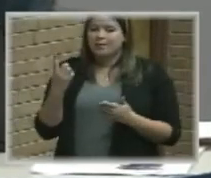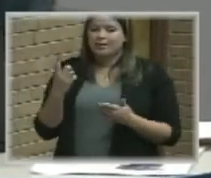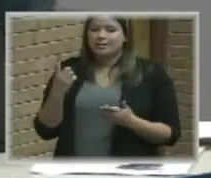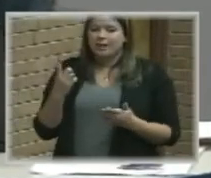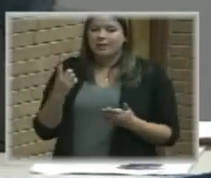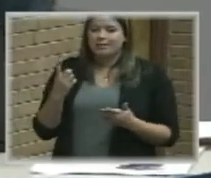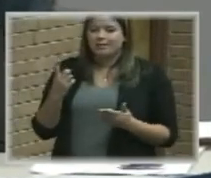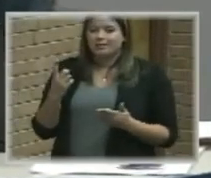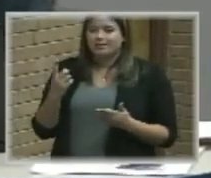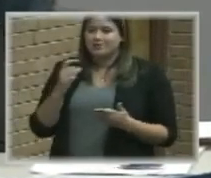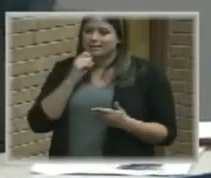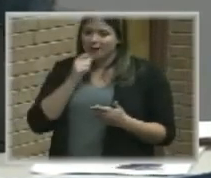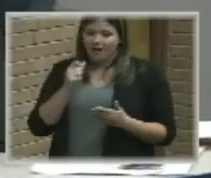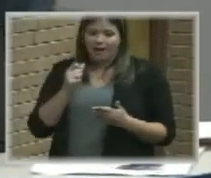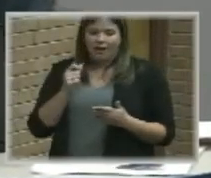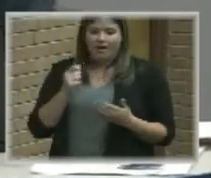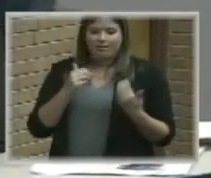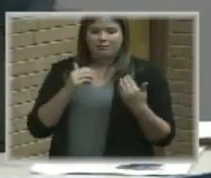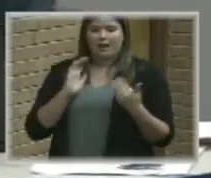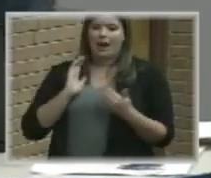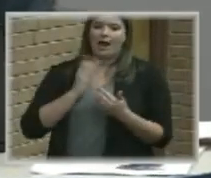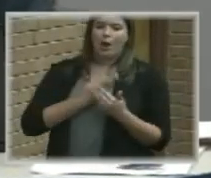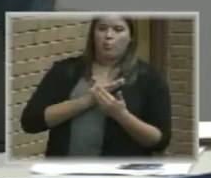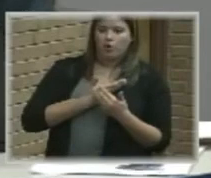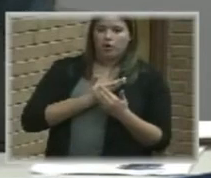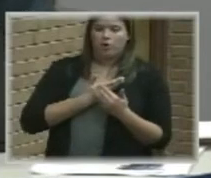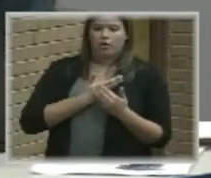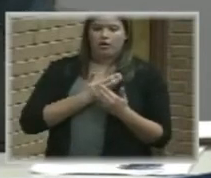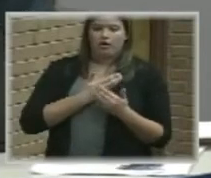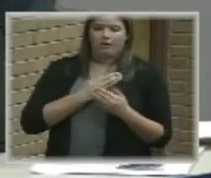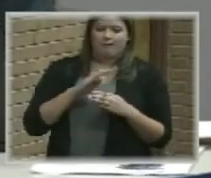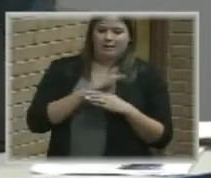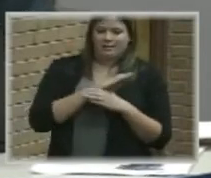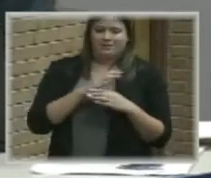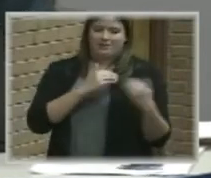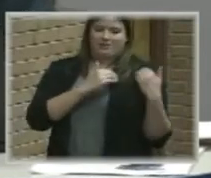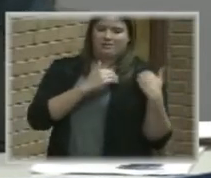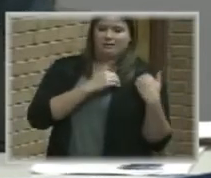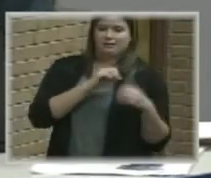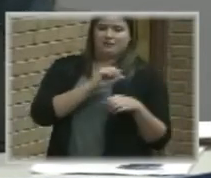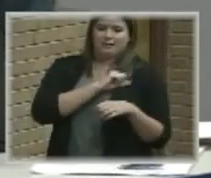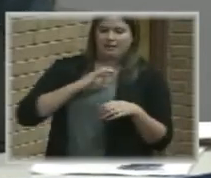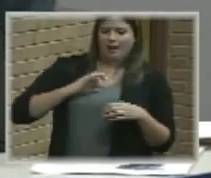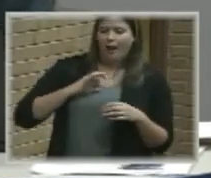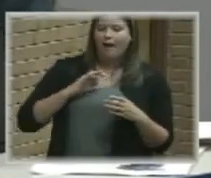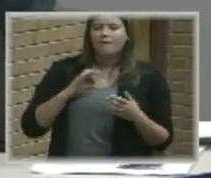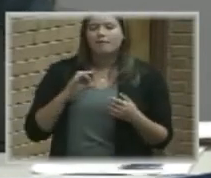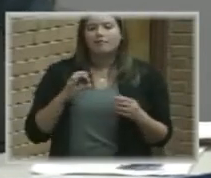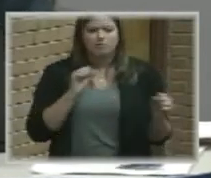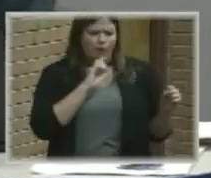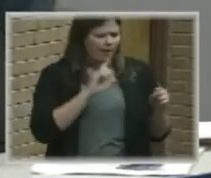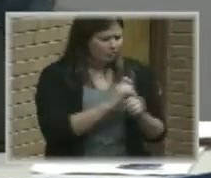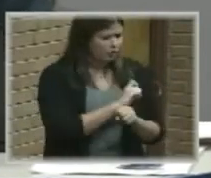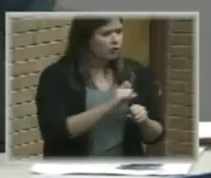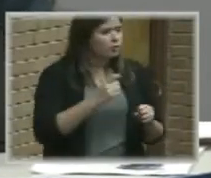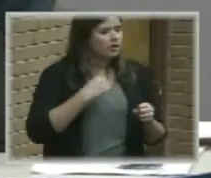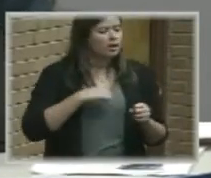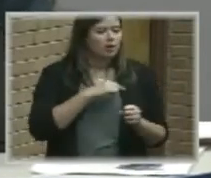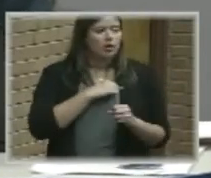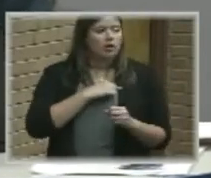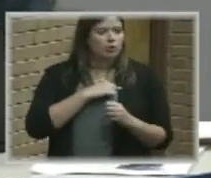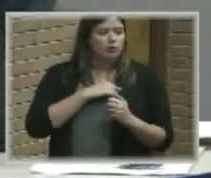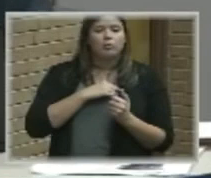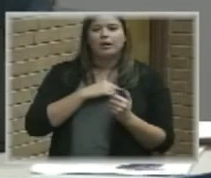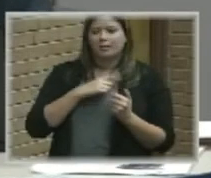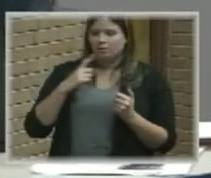our municipal staff. Absolutely. We were concerned with how the contract was written, that was not very